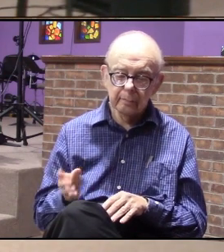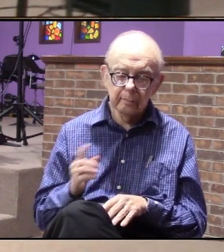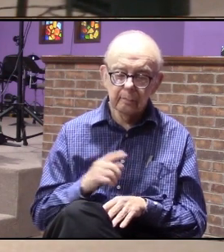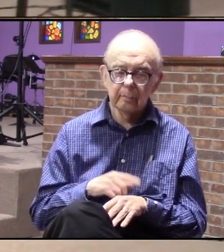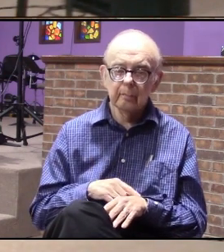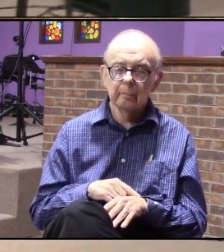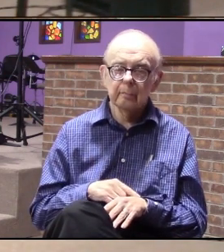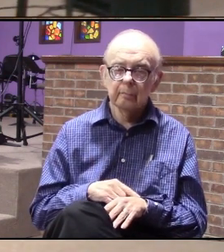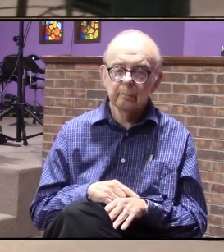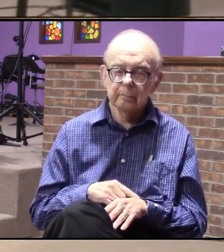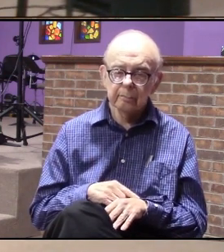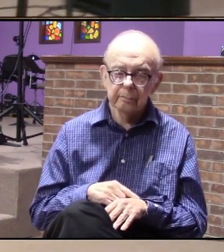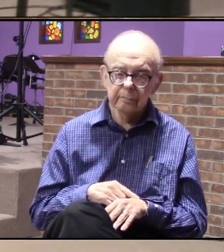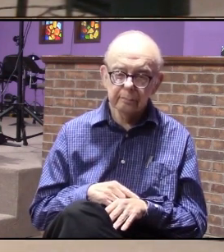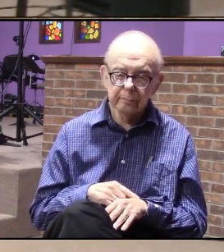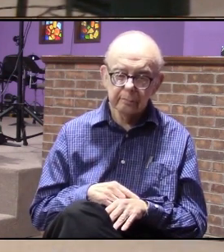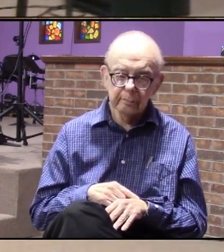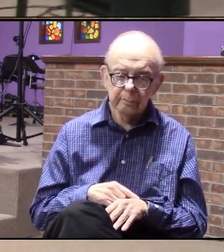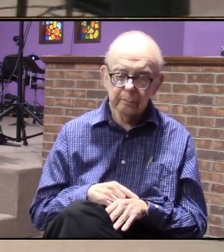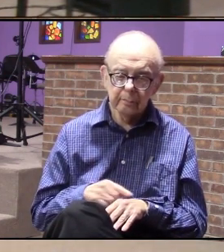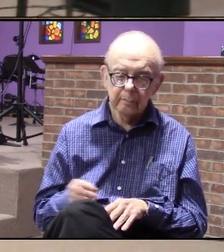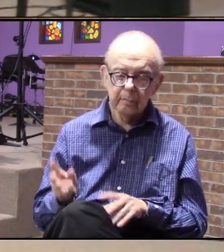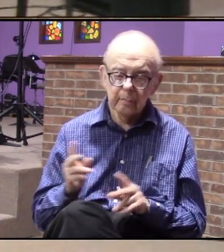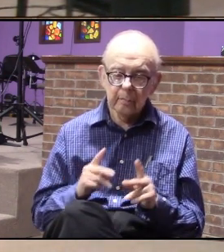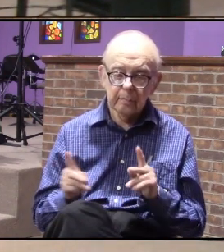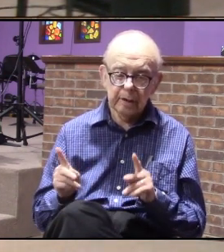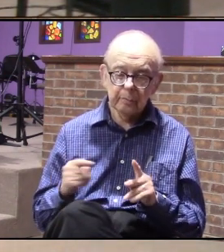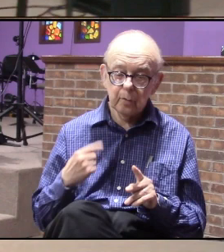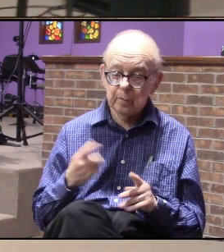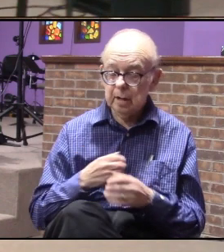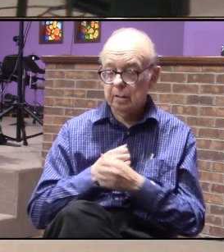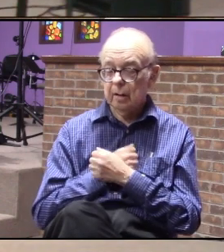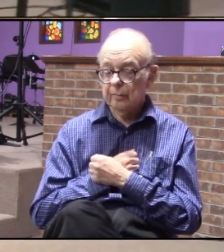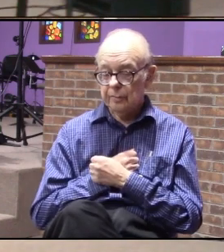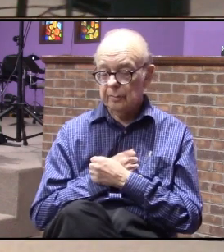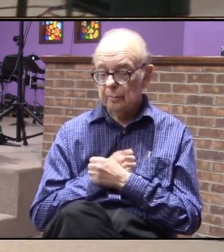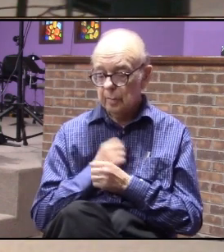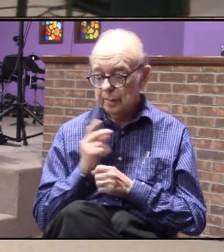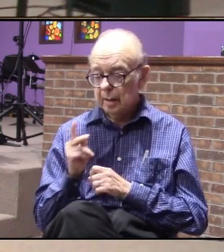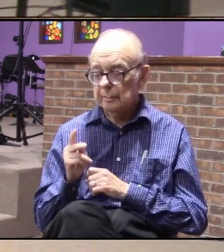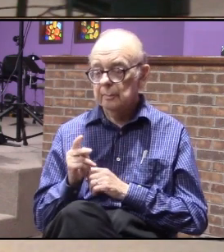that there's people that we love, okay?